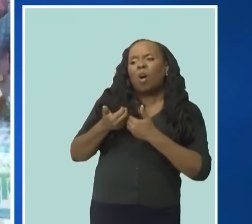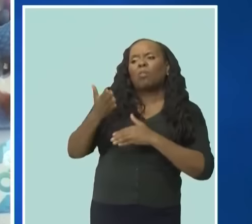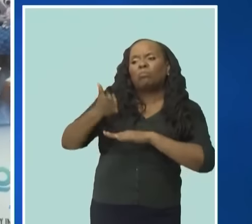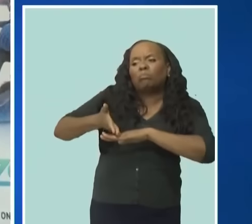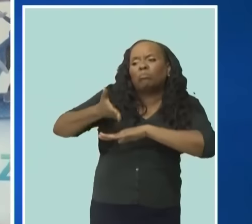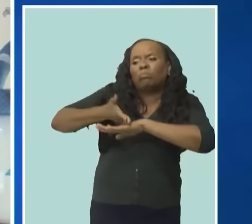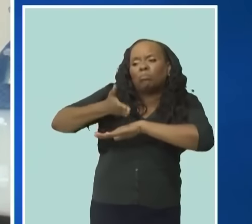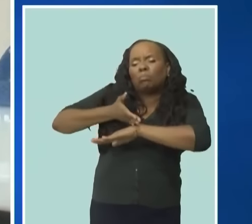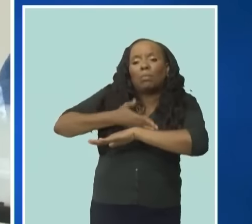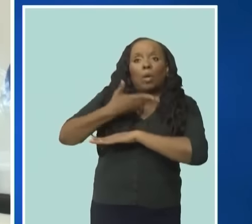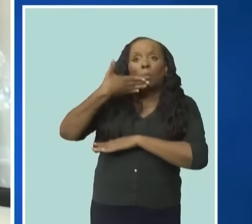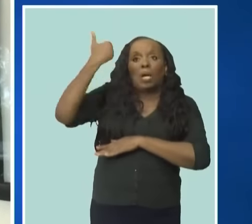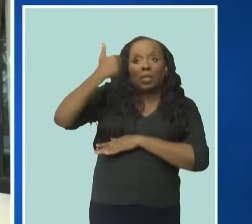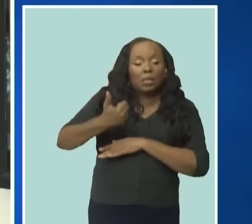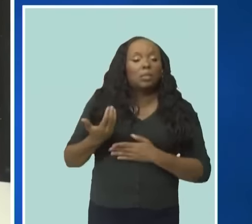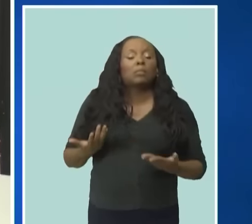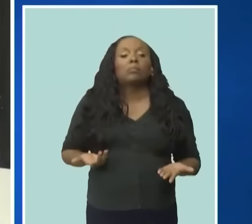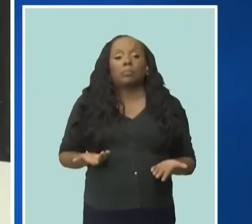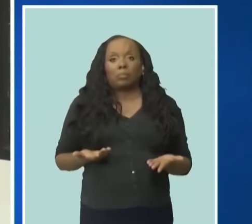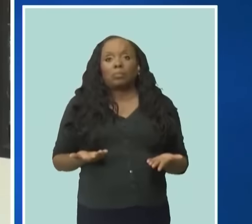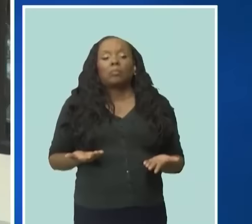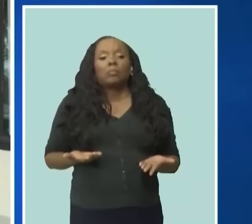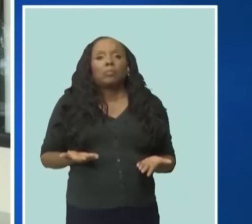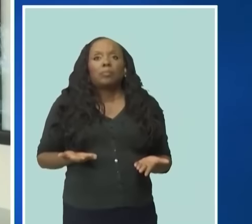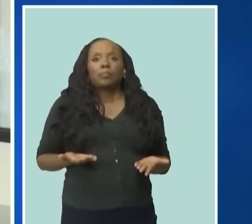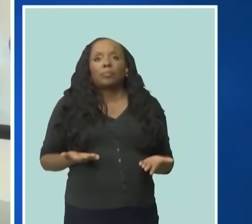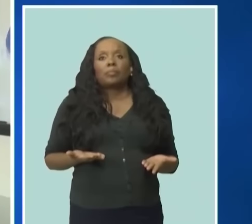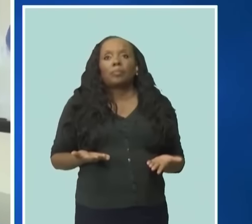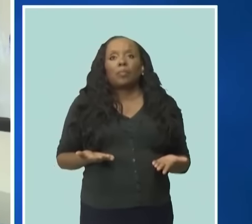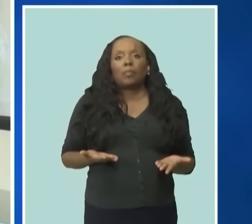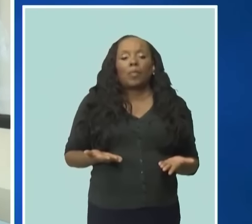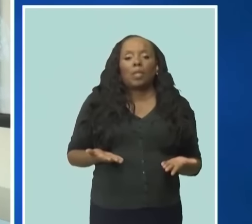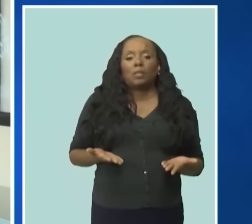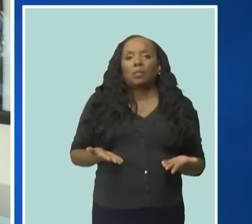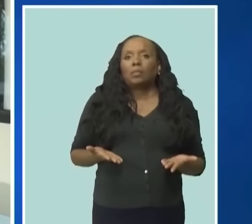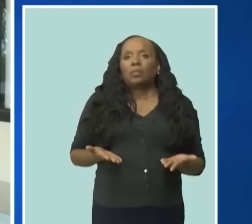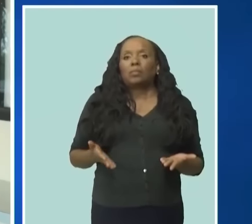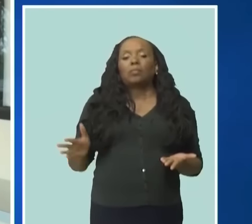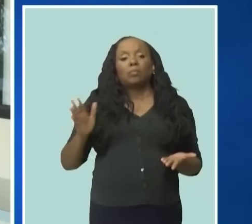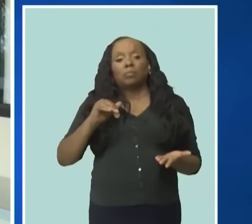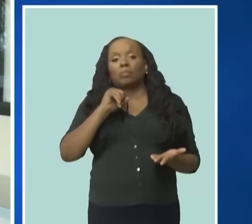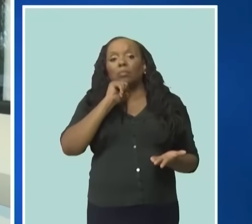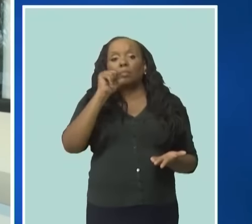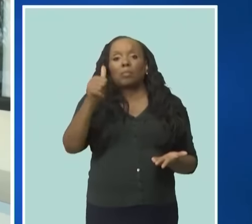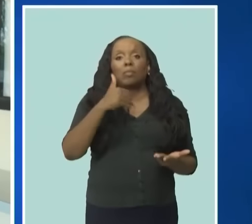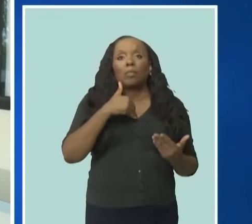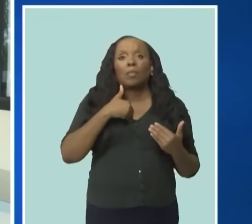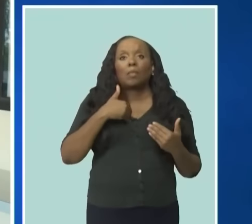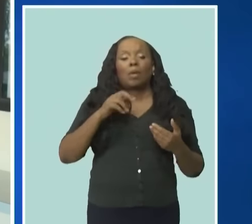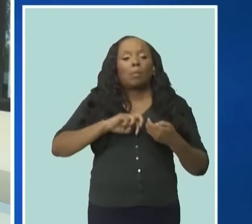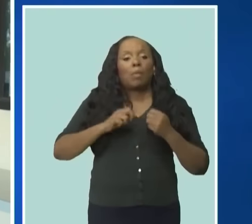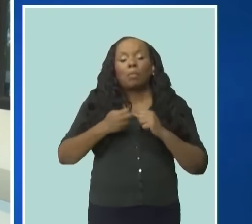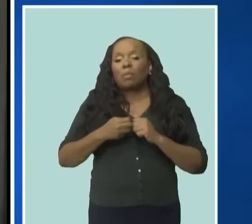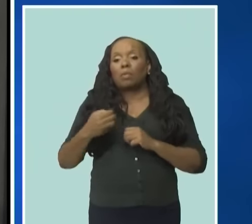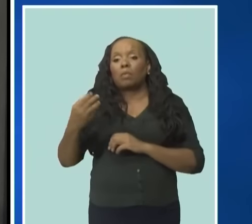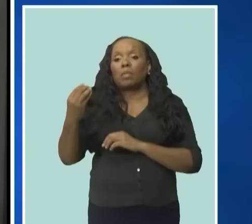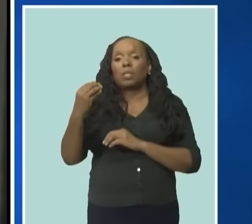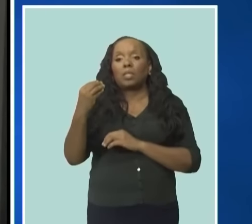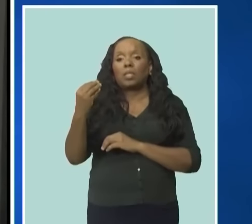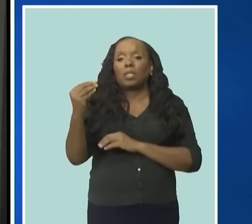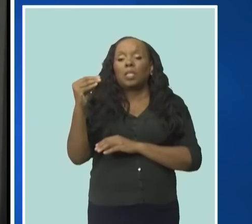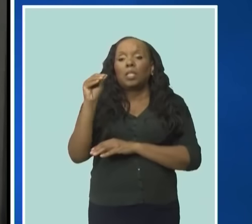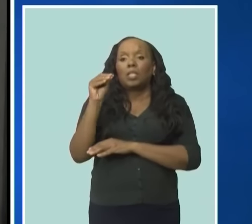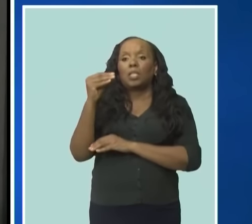area service. In terms of the projection, the film, we don't have a problem. The movie camera is working. We